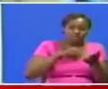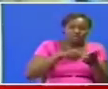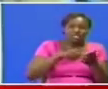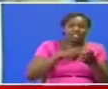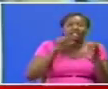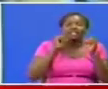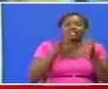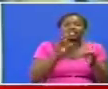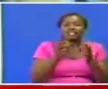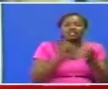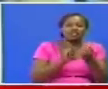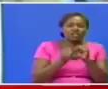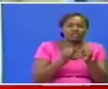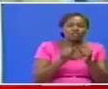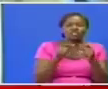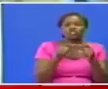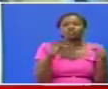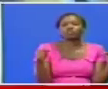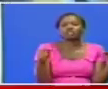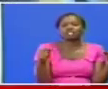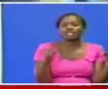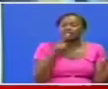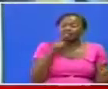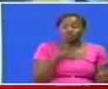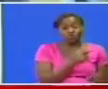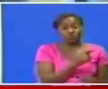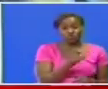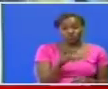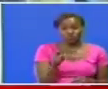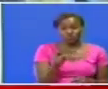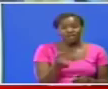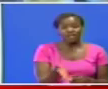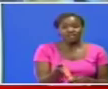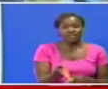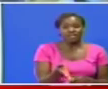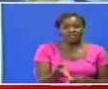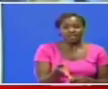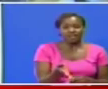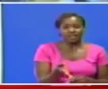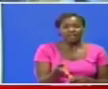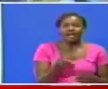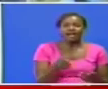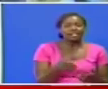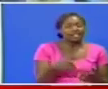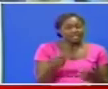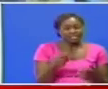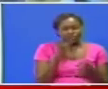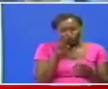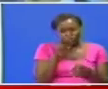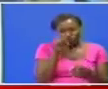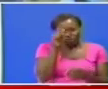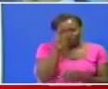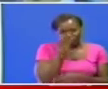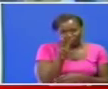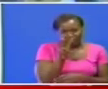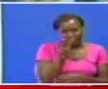actions do not match. So I want to assure all of you here and the millions watching us on television,